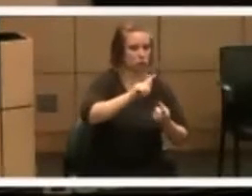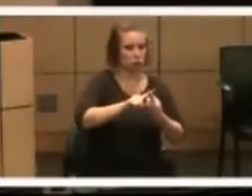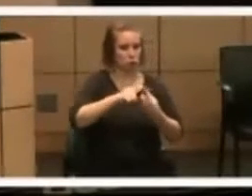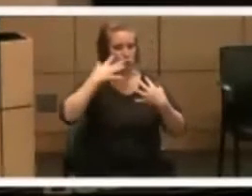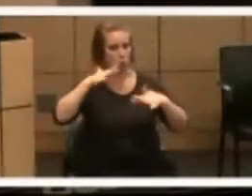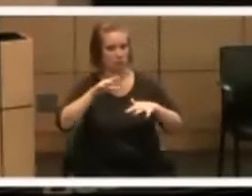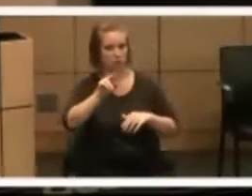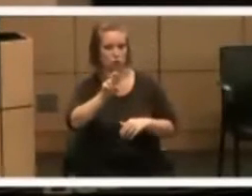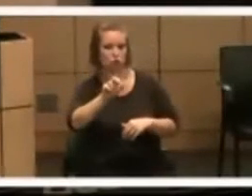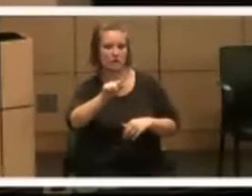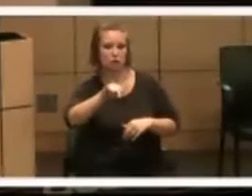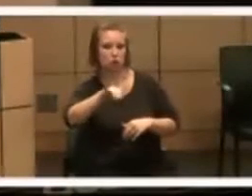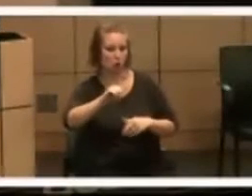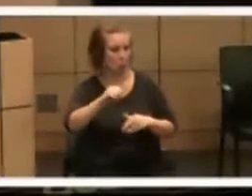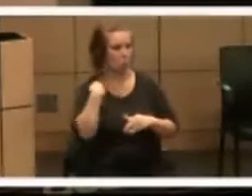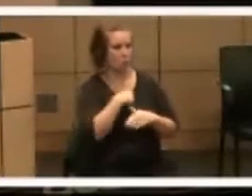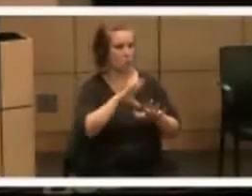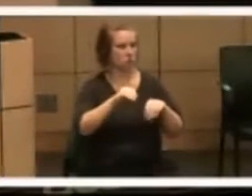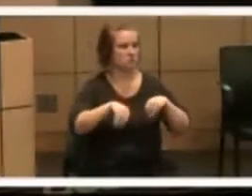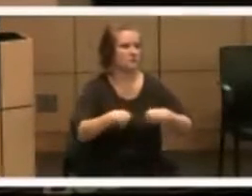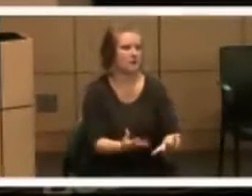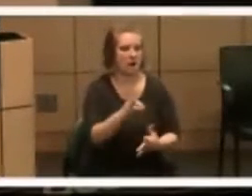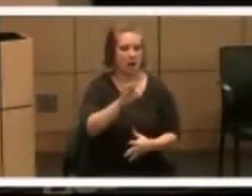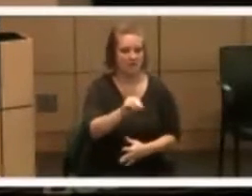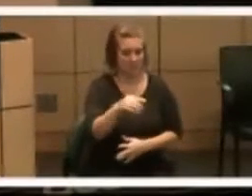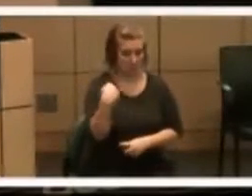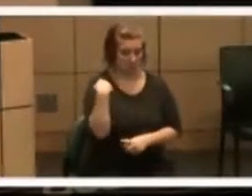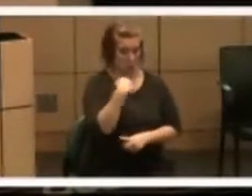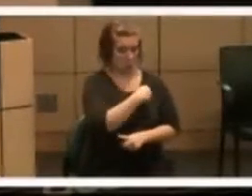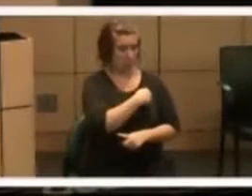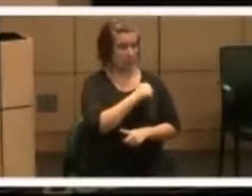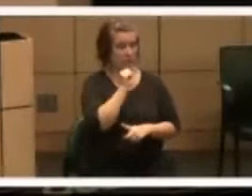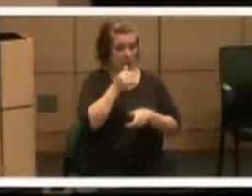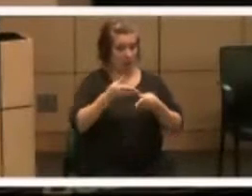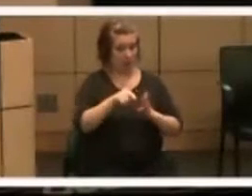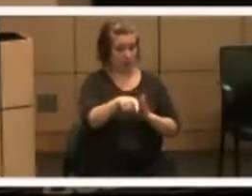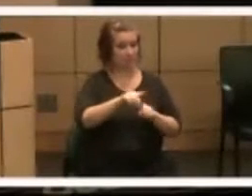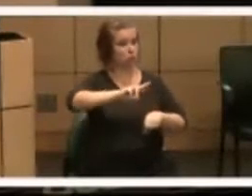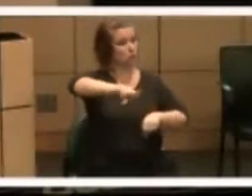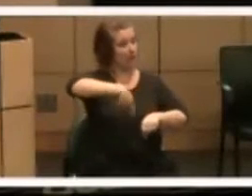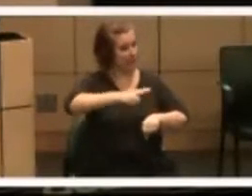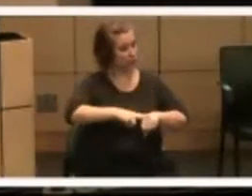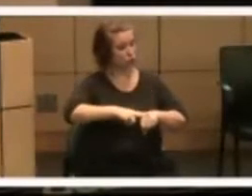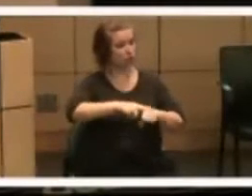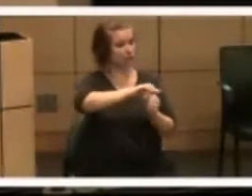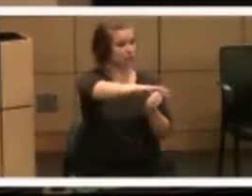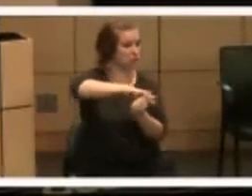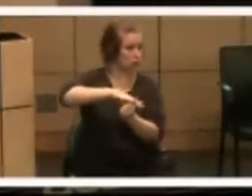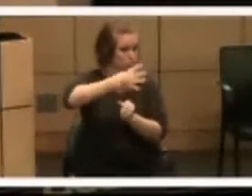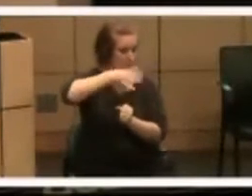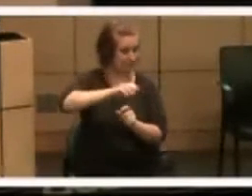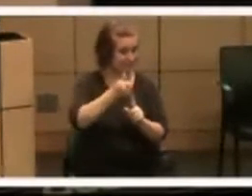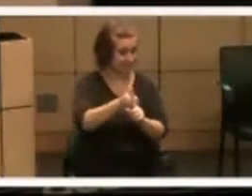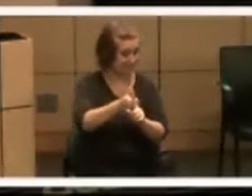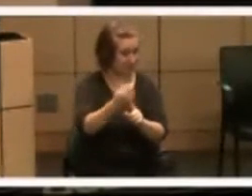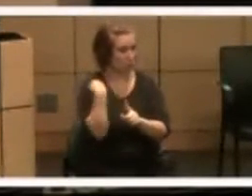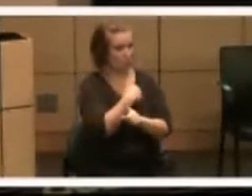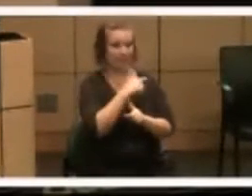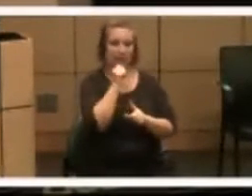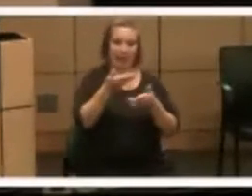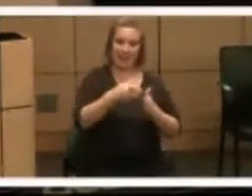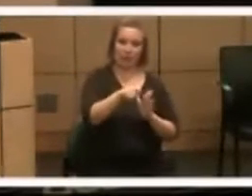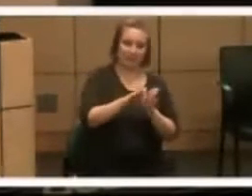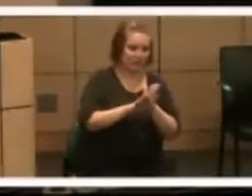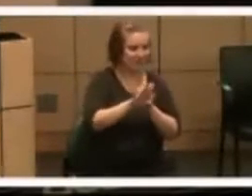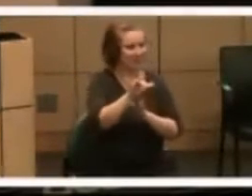FM. Are we denying them the ability to naturally do the suppression? Great question, and one that is the only